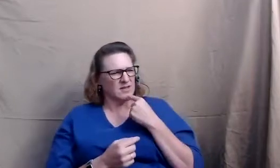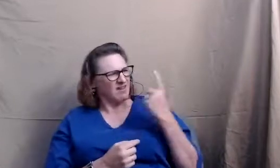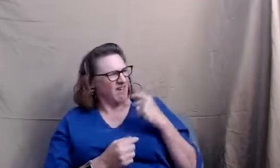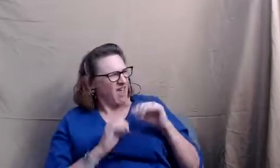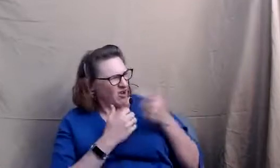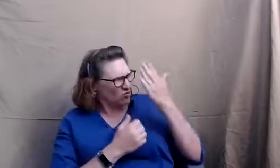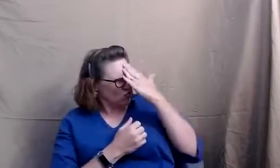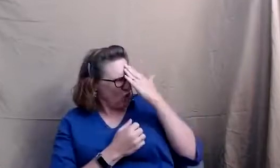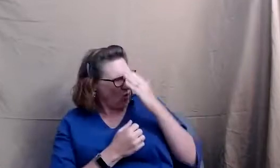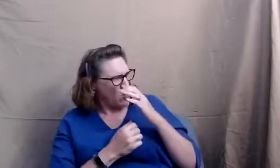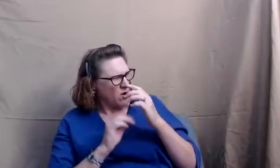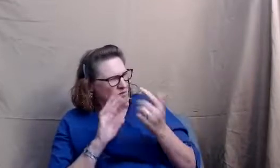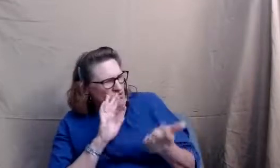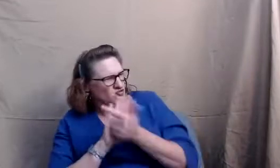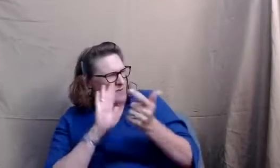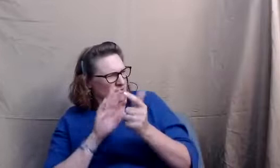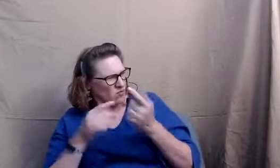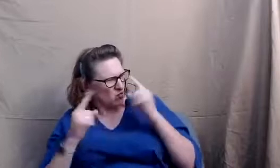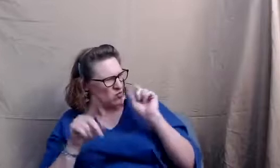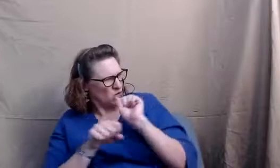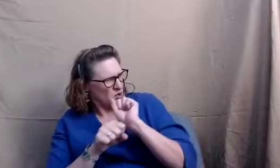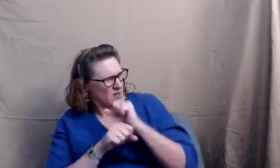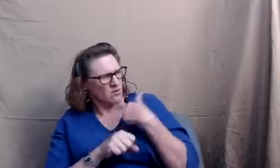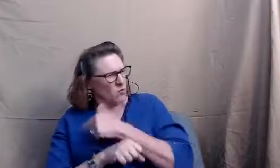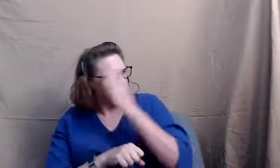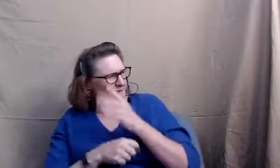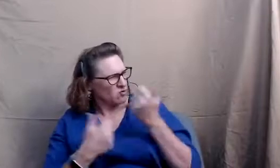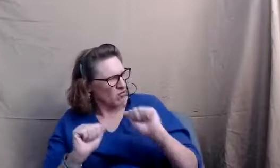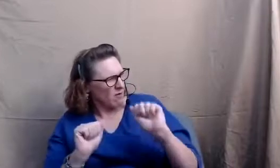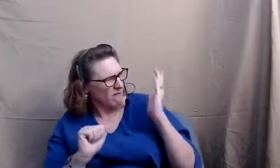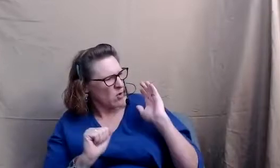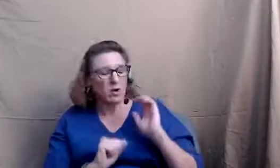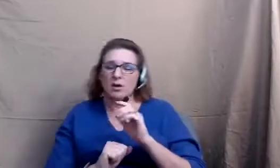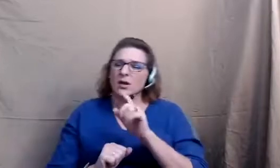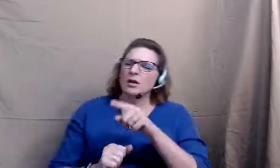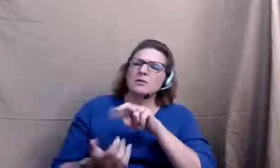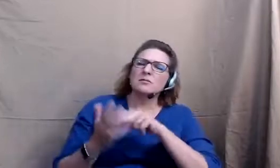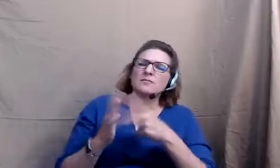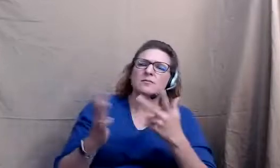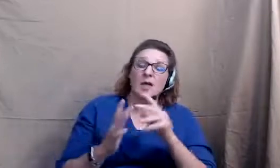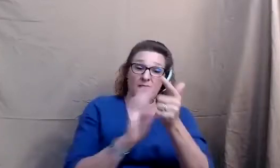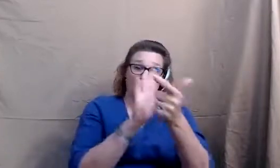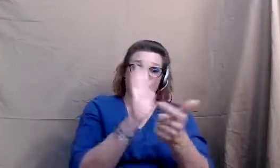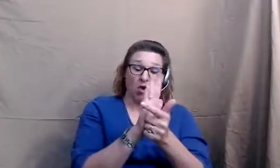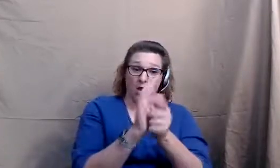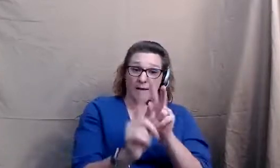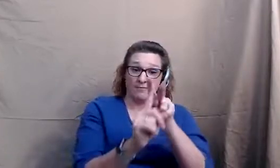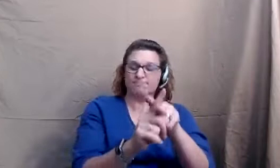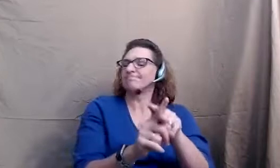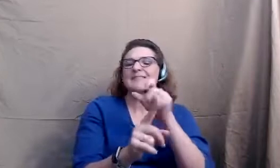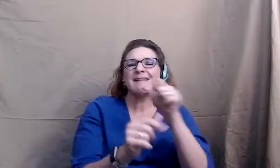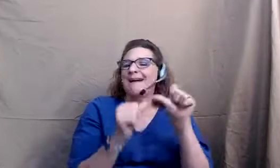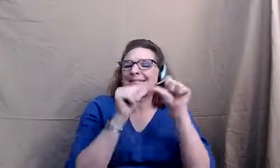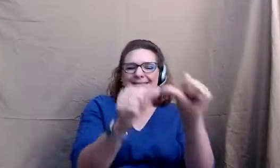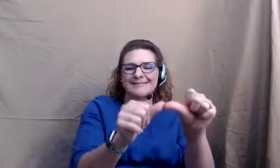We've never really tried it." And what he meant by that was that the application of the law is still inconsistent. There's not